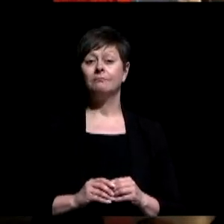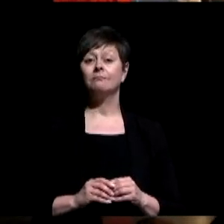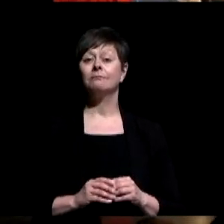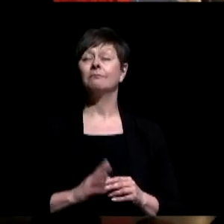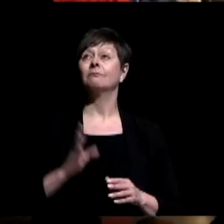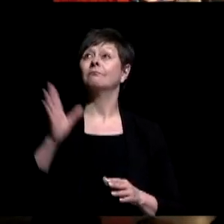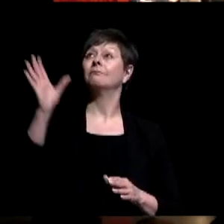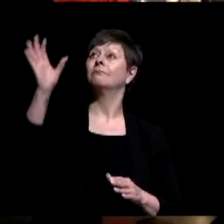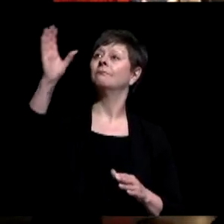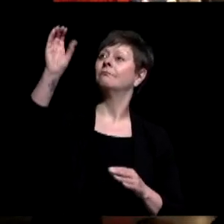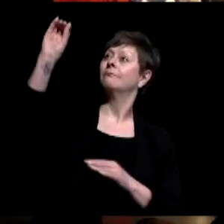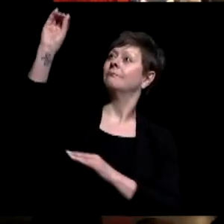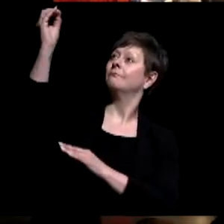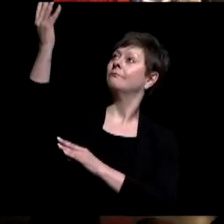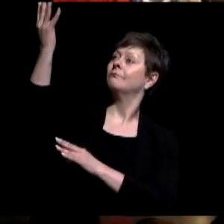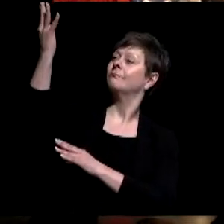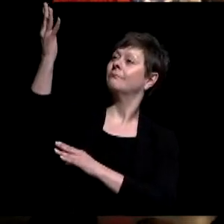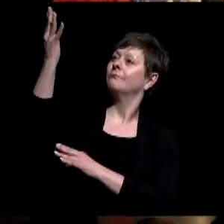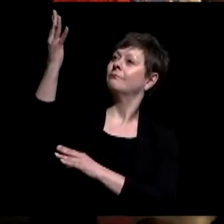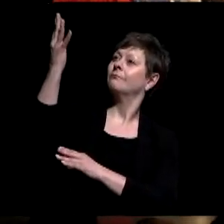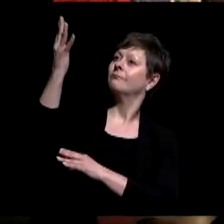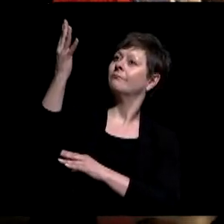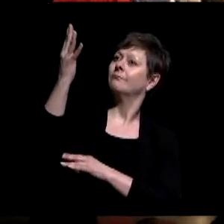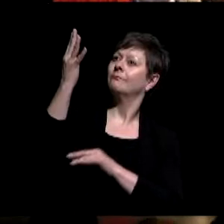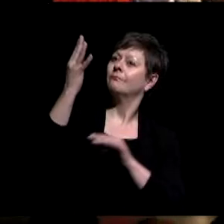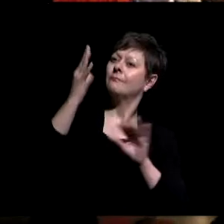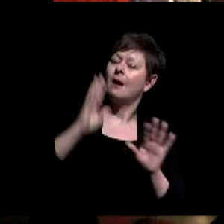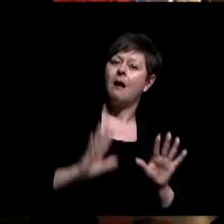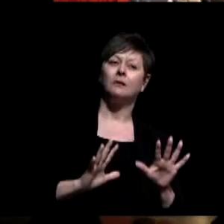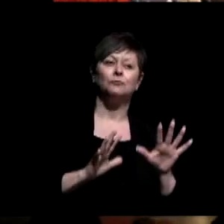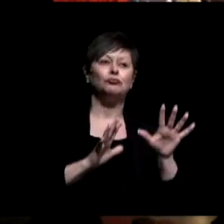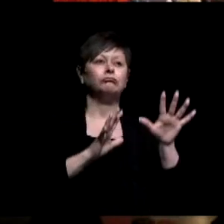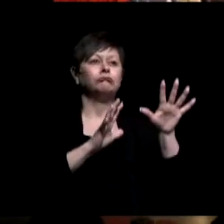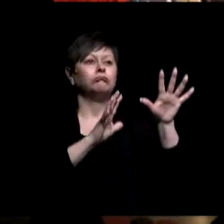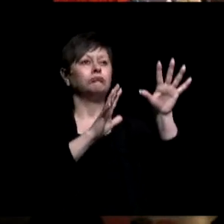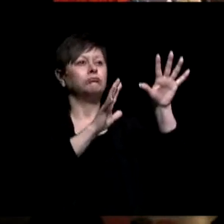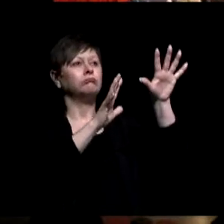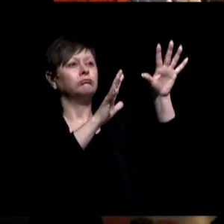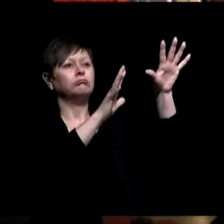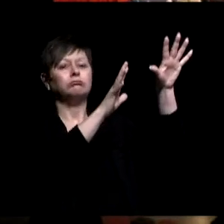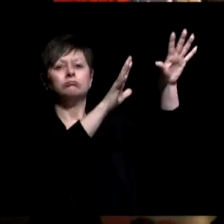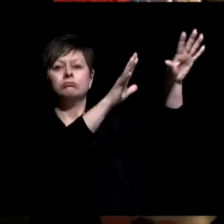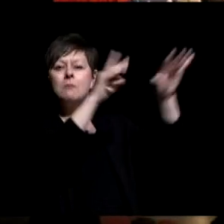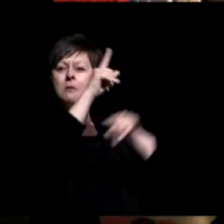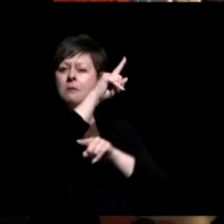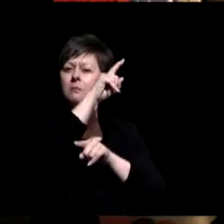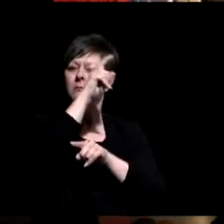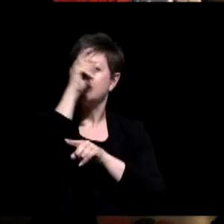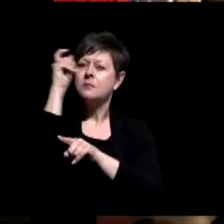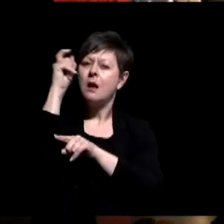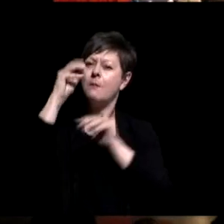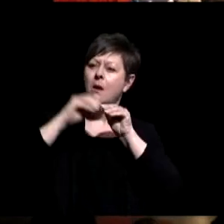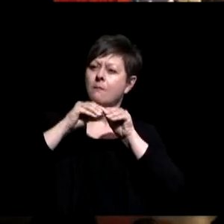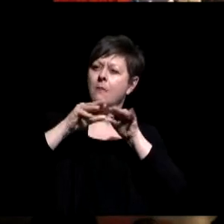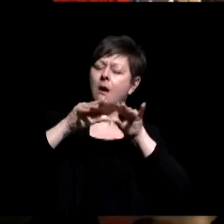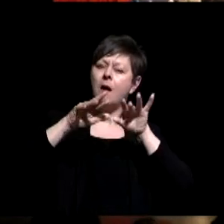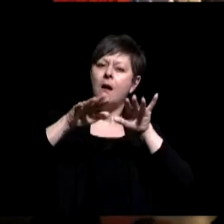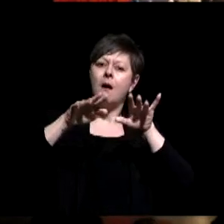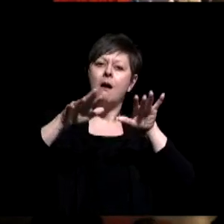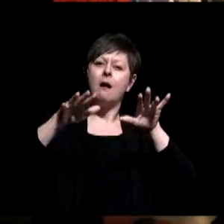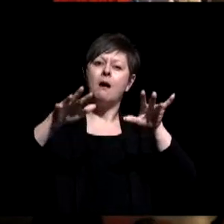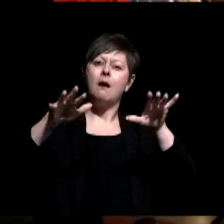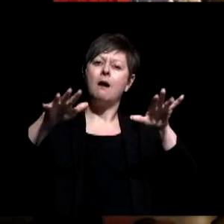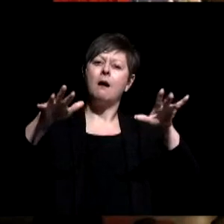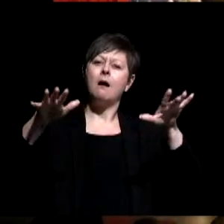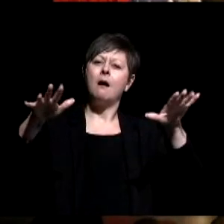When sun rays crown thy pine-clad hills, and summer spreads